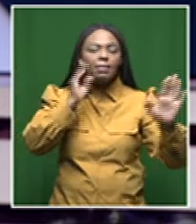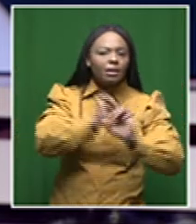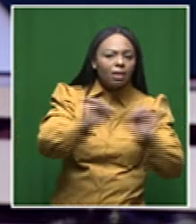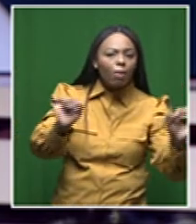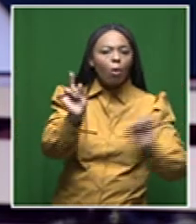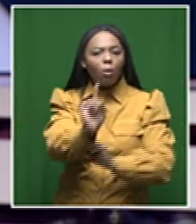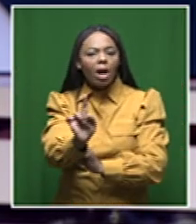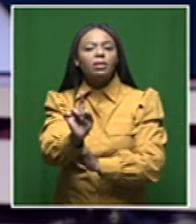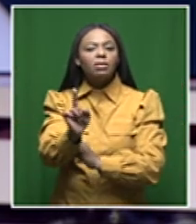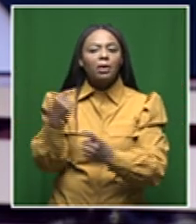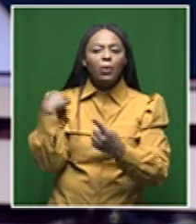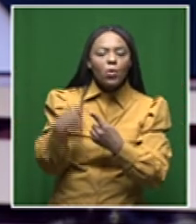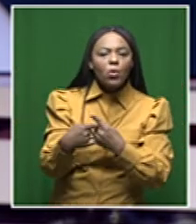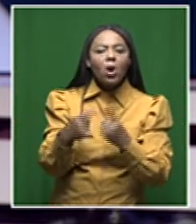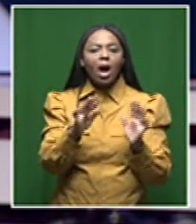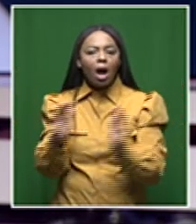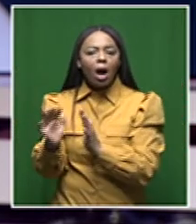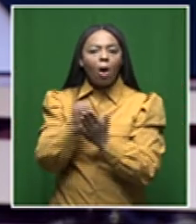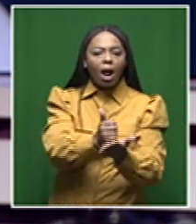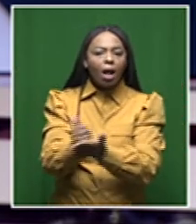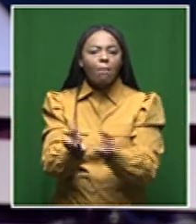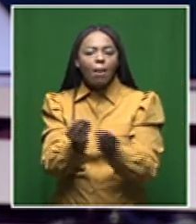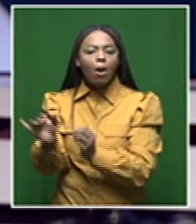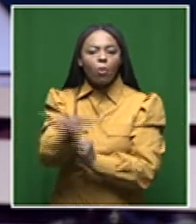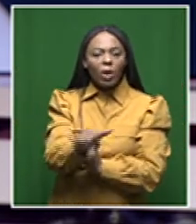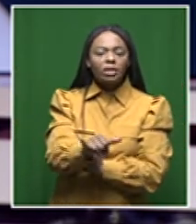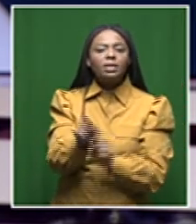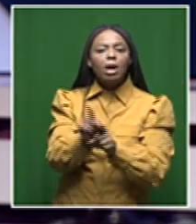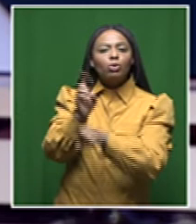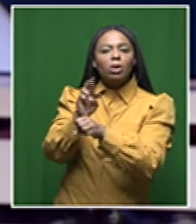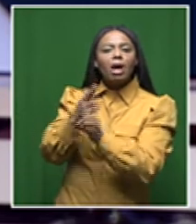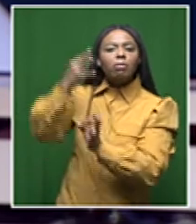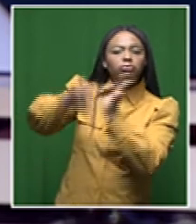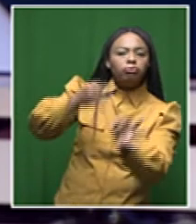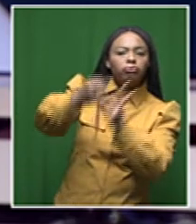were like, and of course the doctors that came through to explain all these problems and of course the